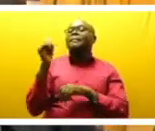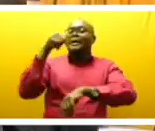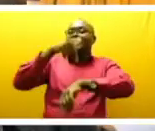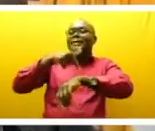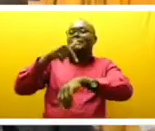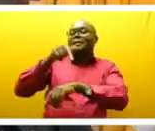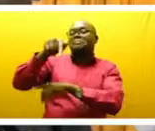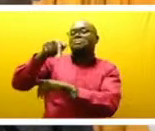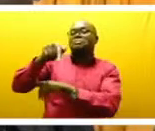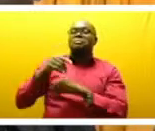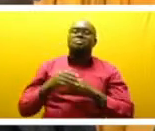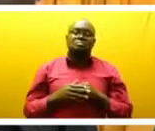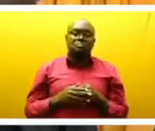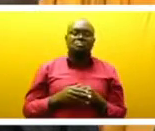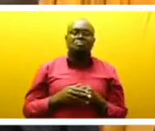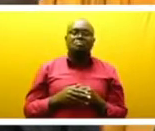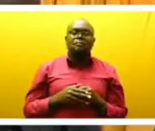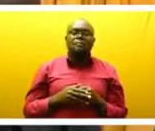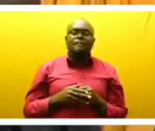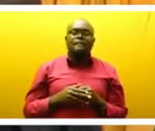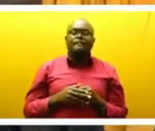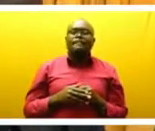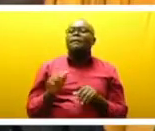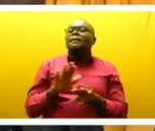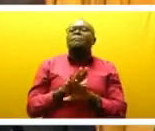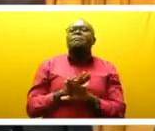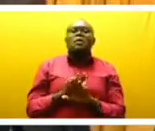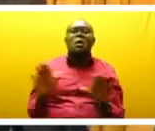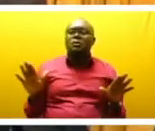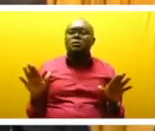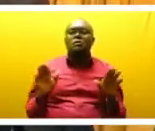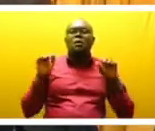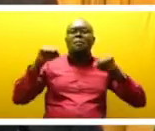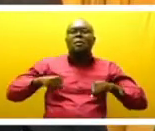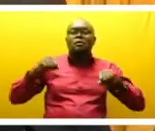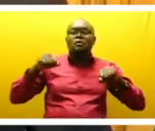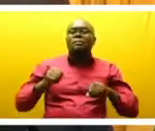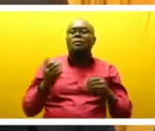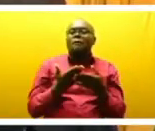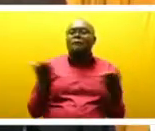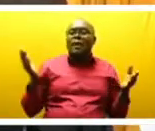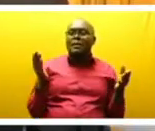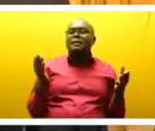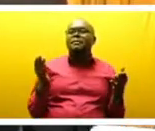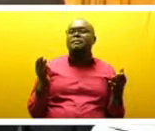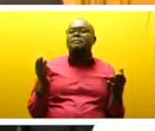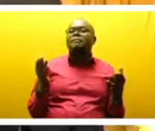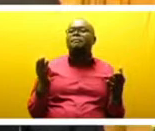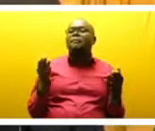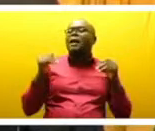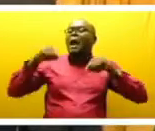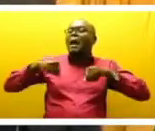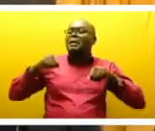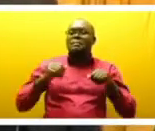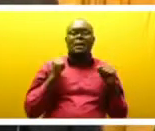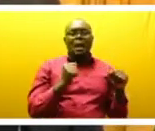time, it was not possible for any form of